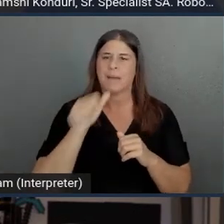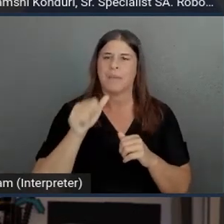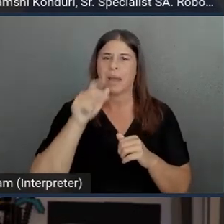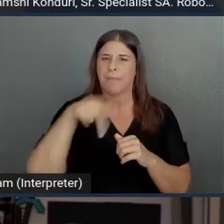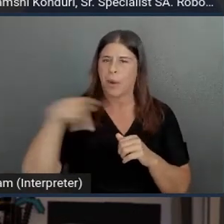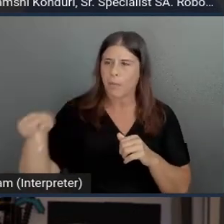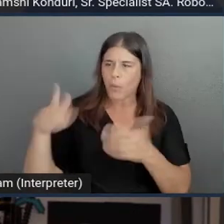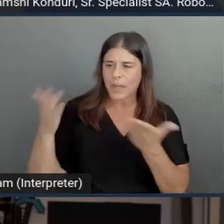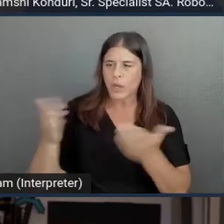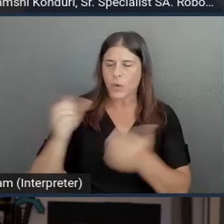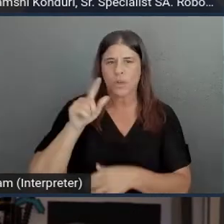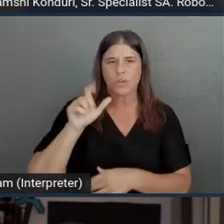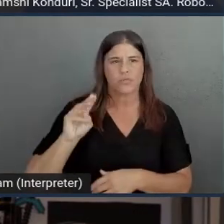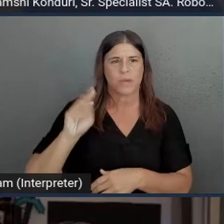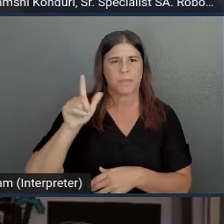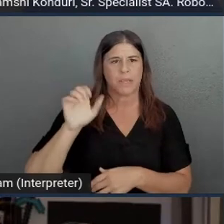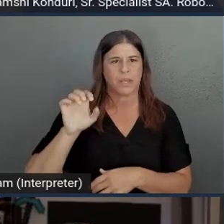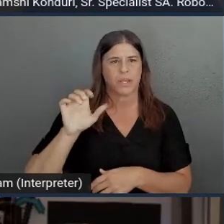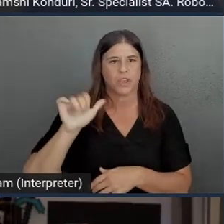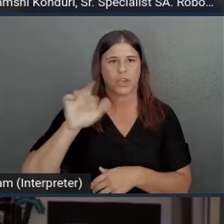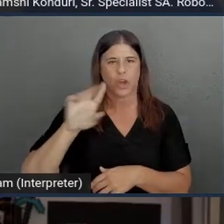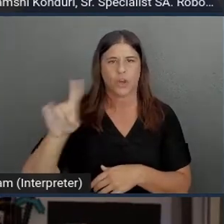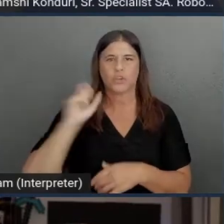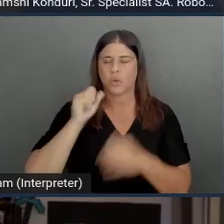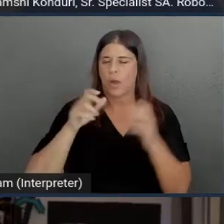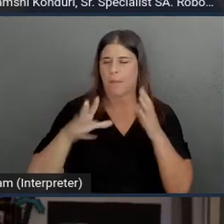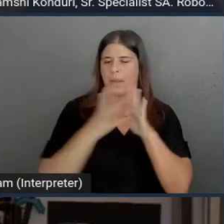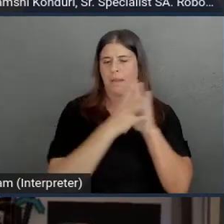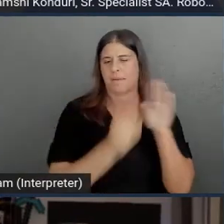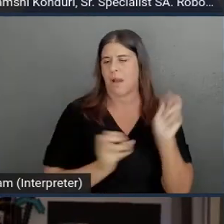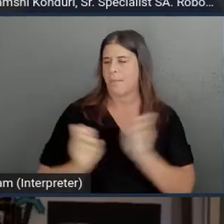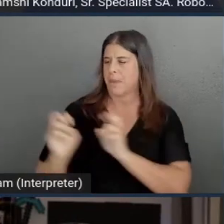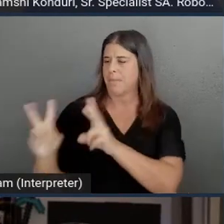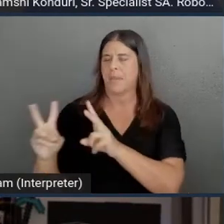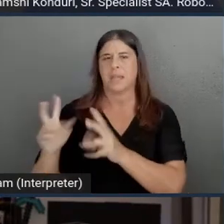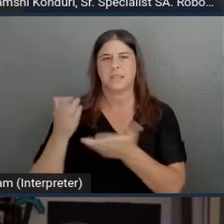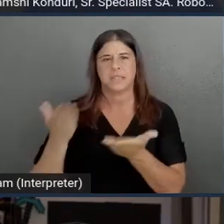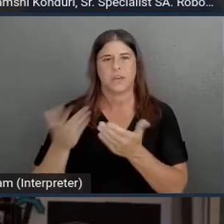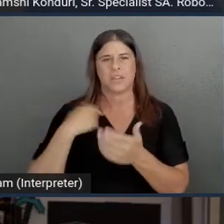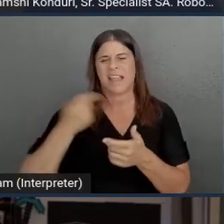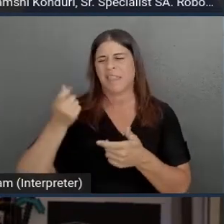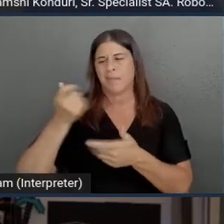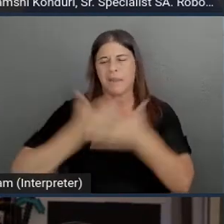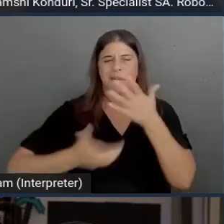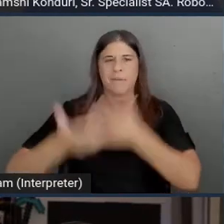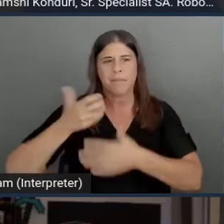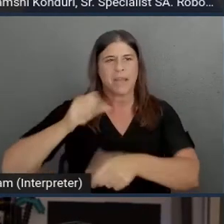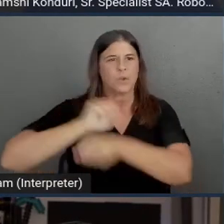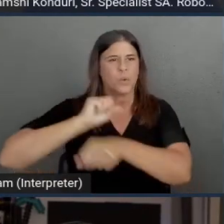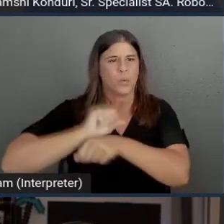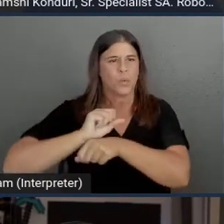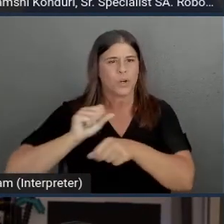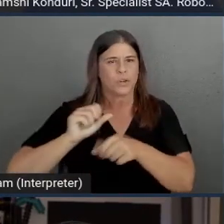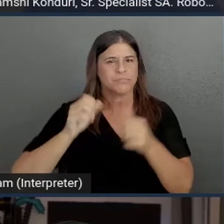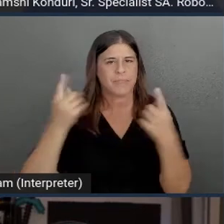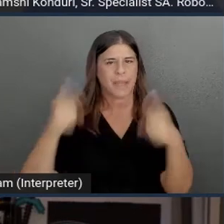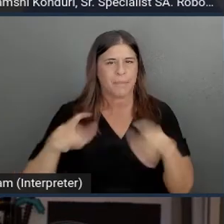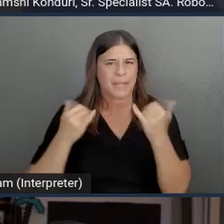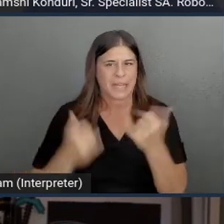the URL so that you can see it. So there's a little bit of manual process involved right now.